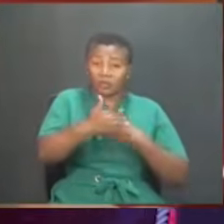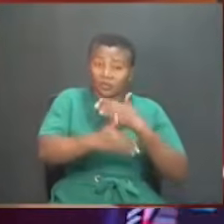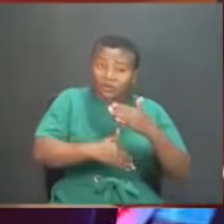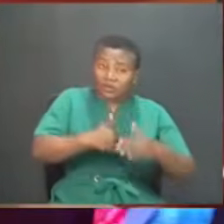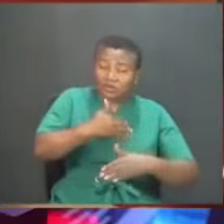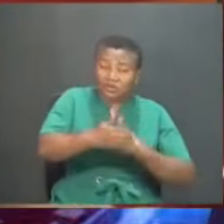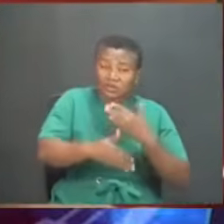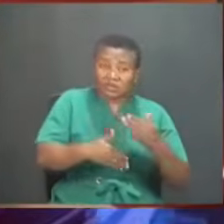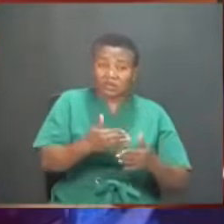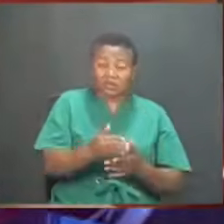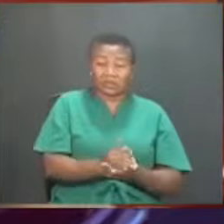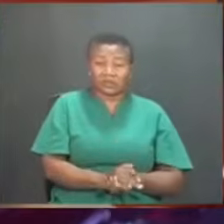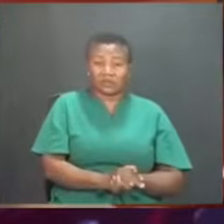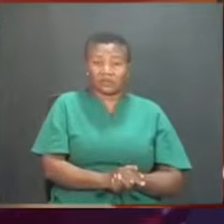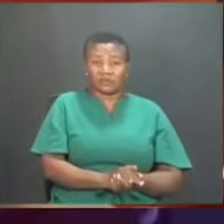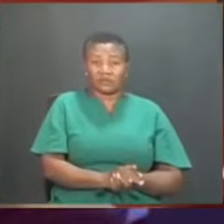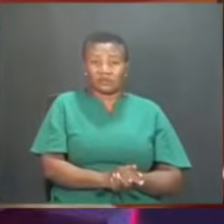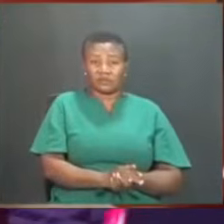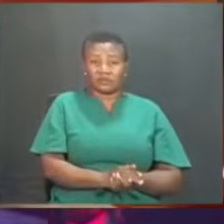of